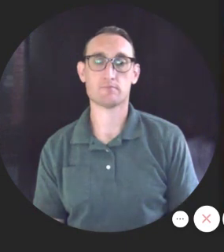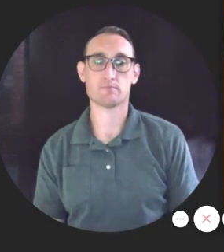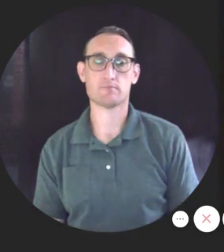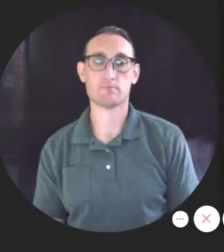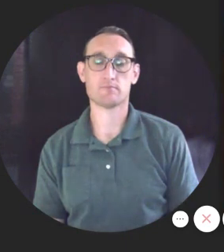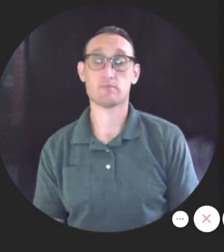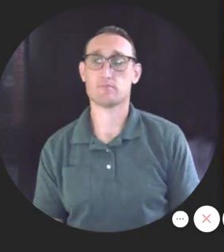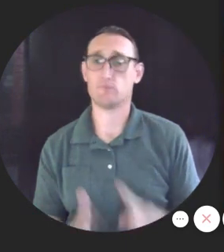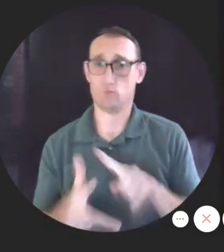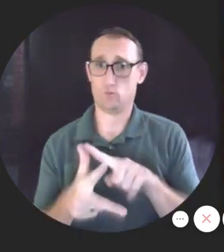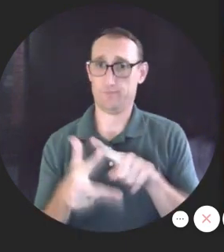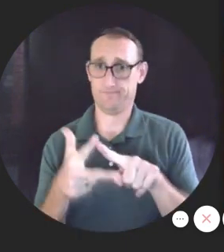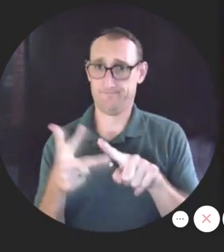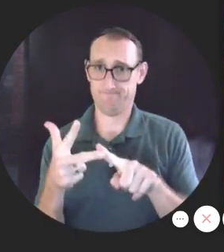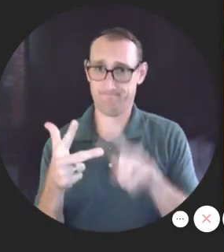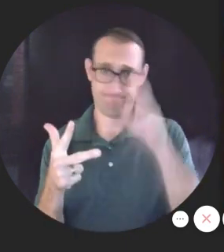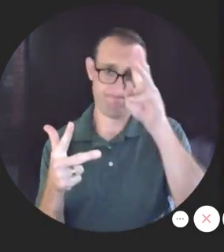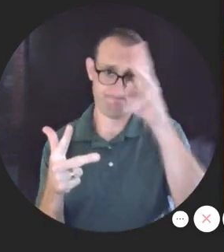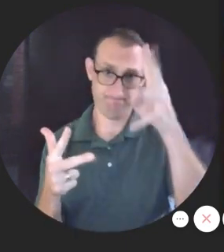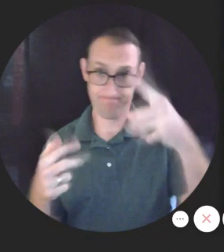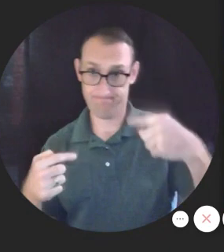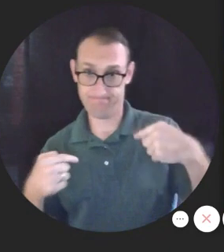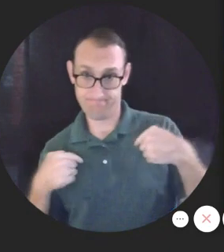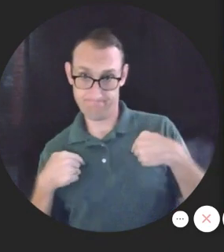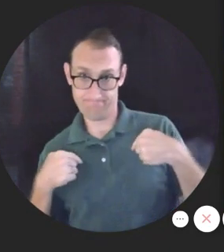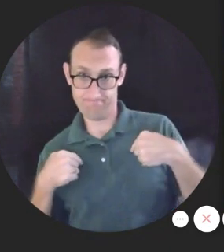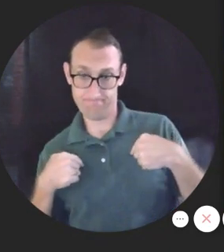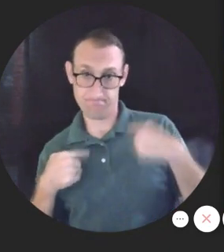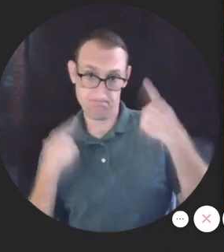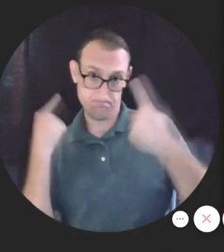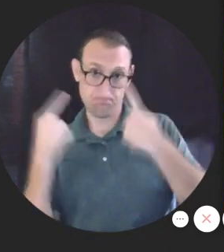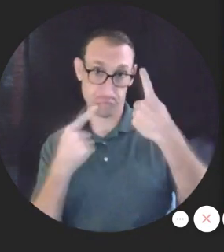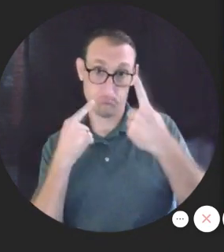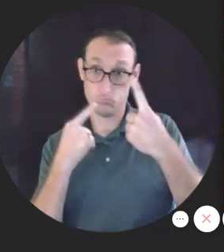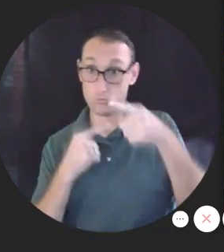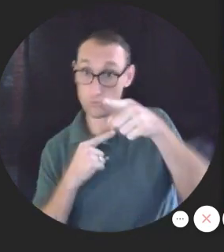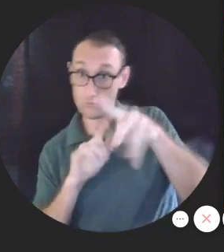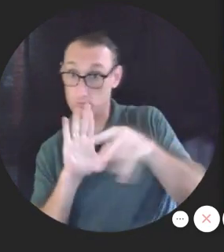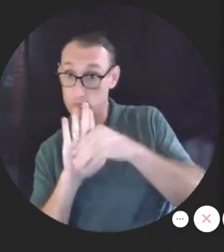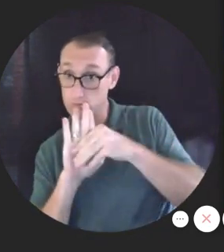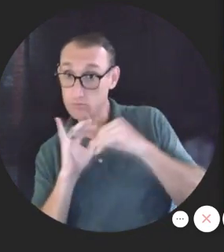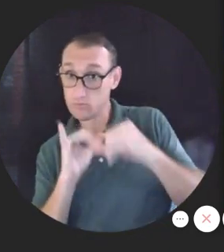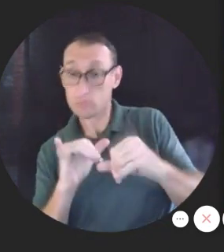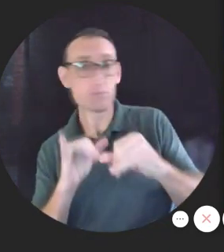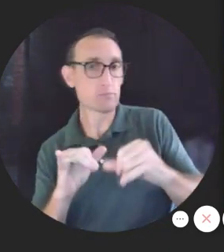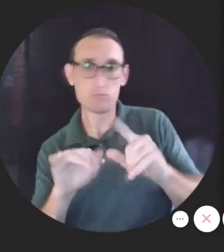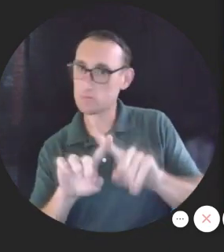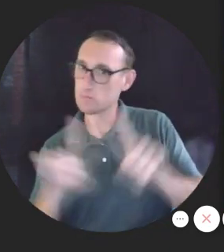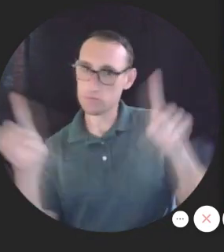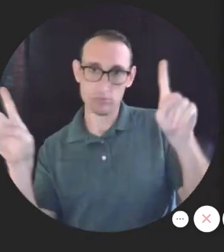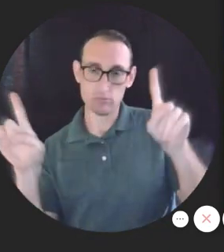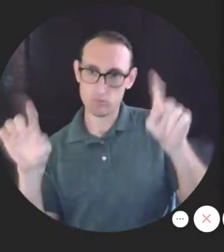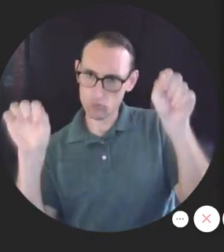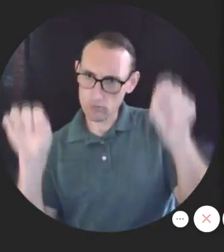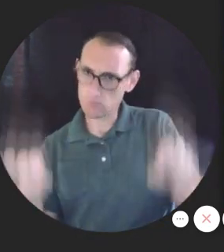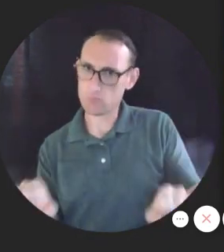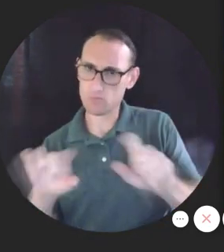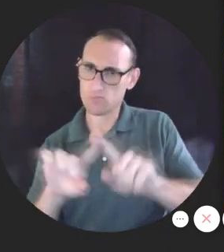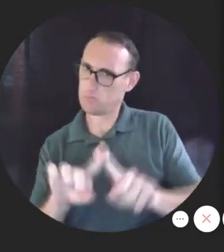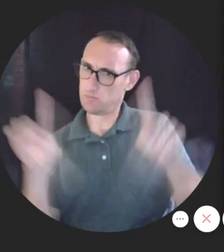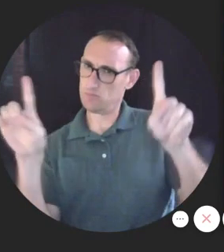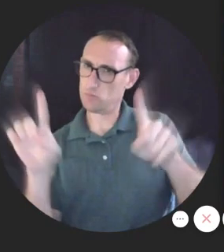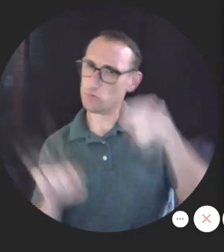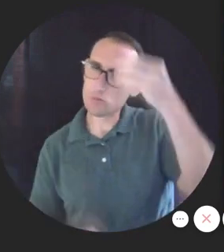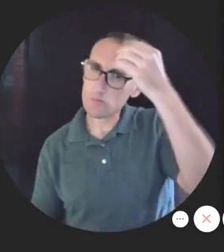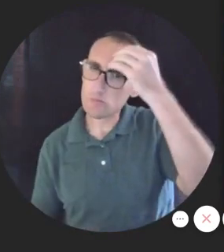These were 3 designs that I came up with. You do not have to use these designs. I want you to go and design a magnifying glass, and I want you to